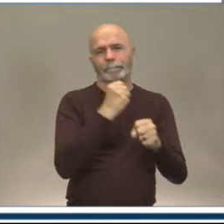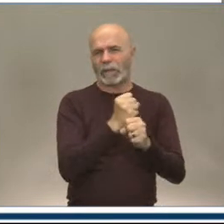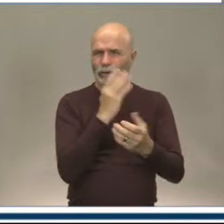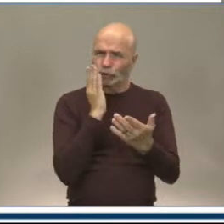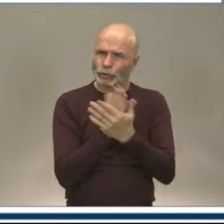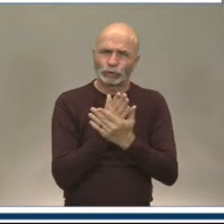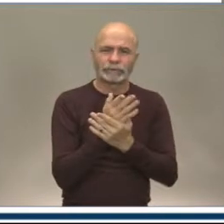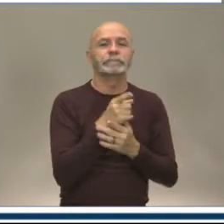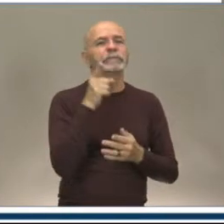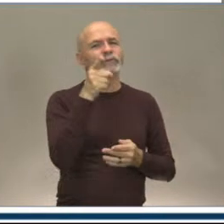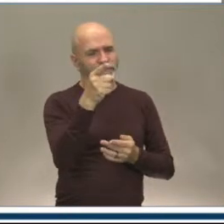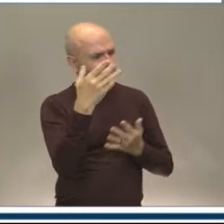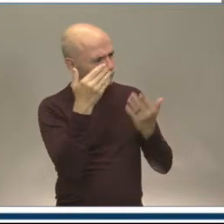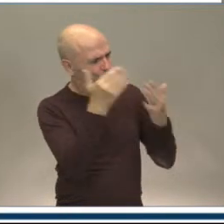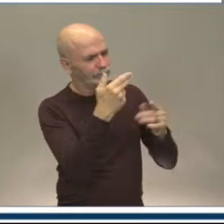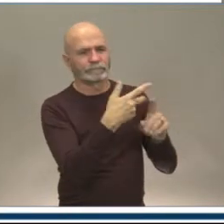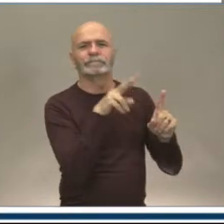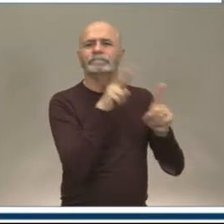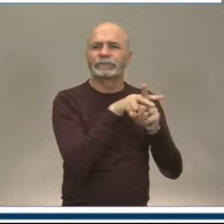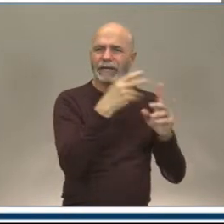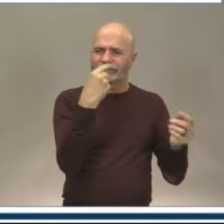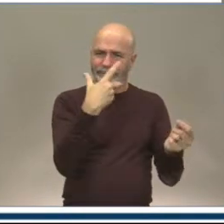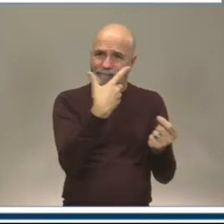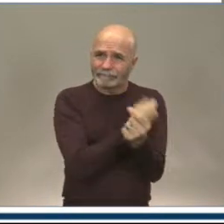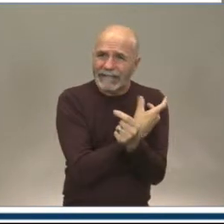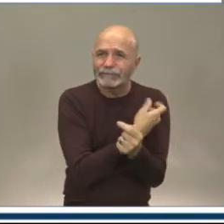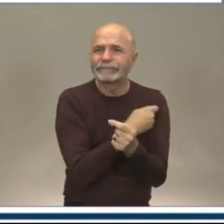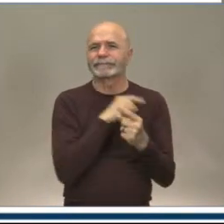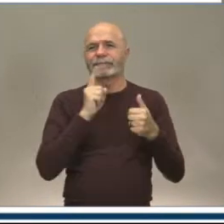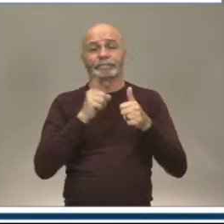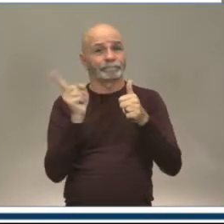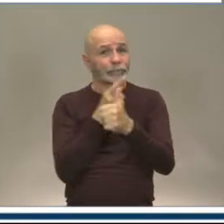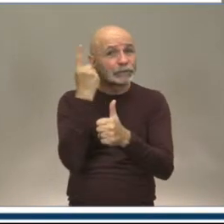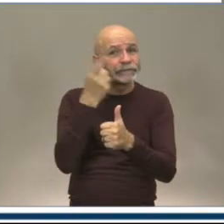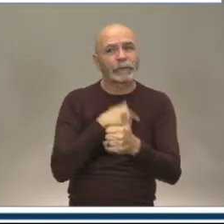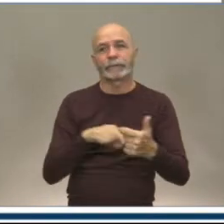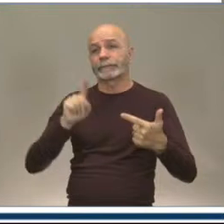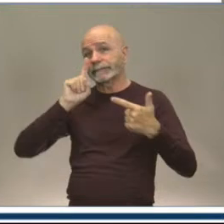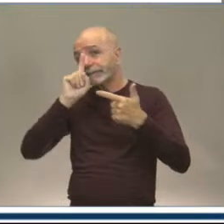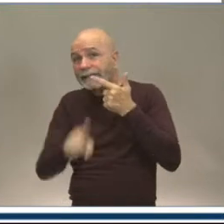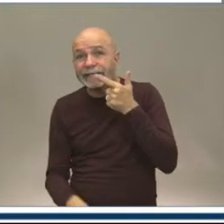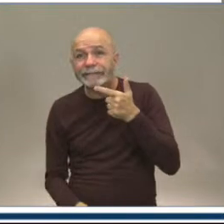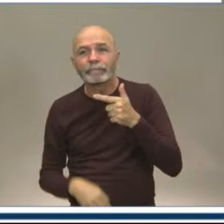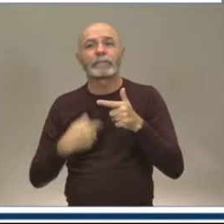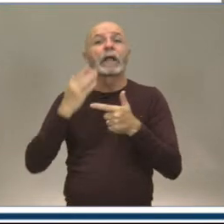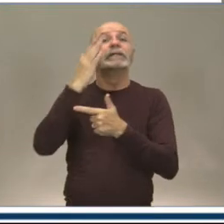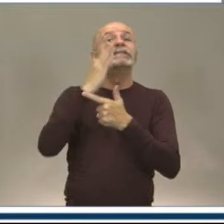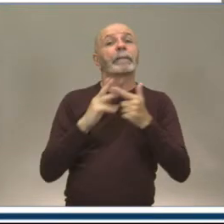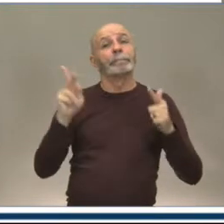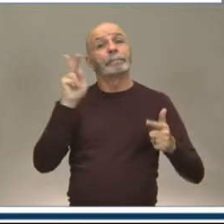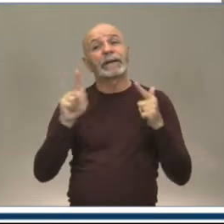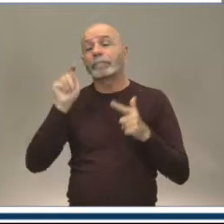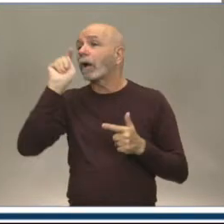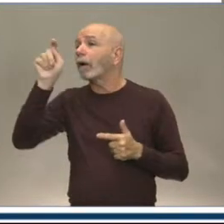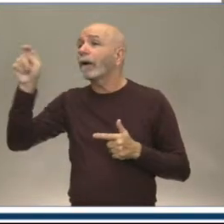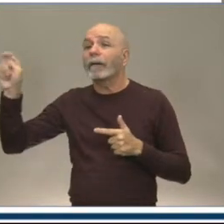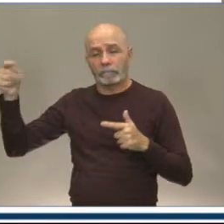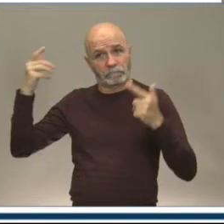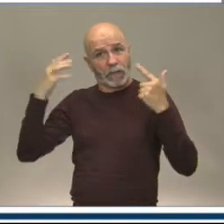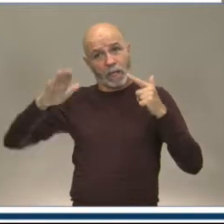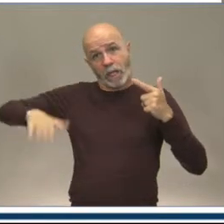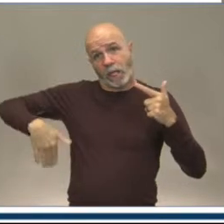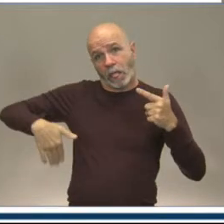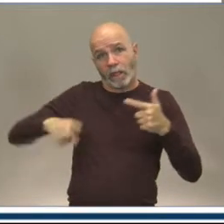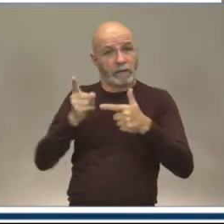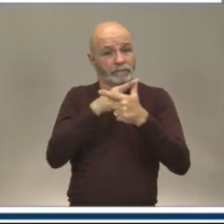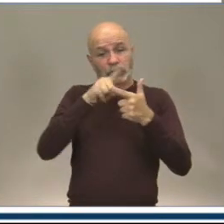for whether it's for people starting their primary series. We still have a few Nova Scotians, and encourage those who aren't yet vaccinated to do